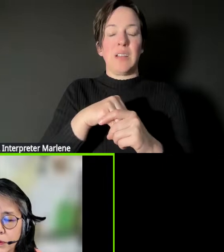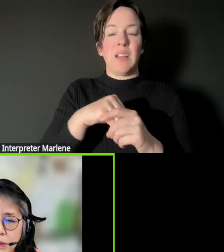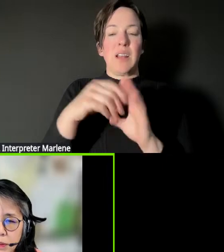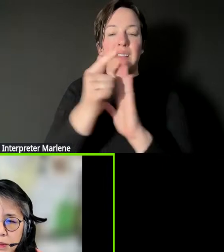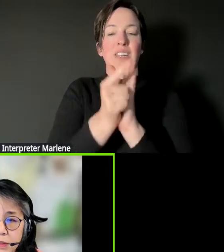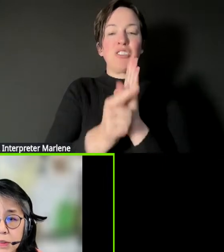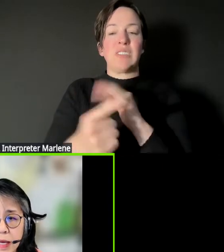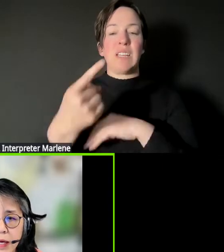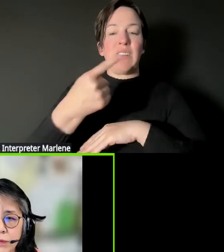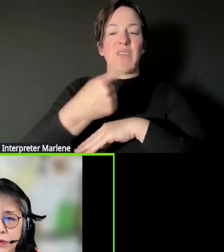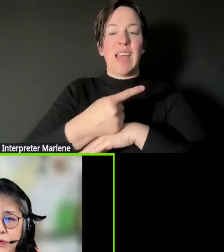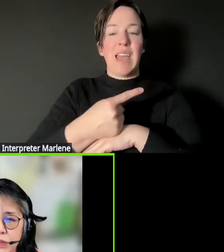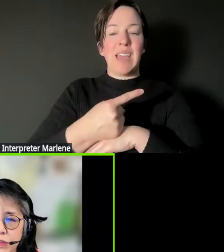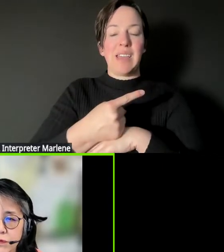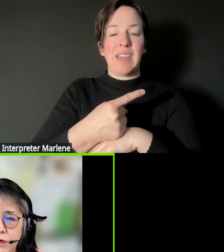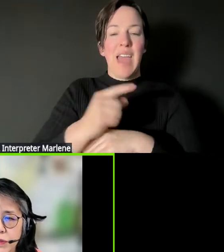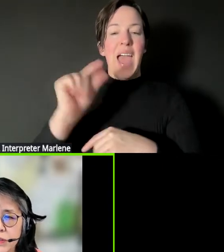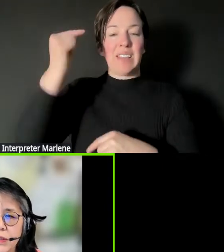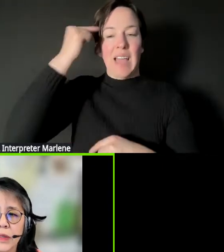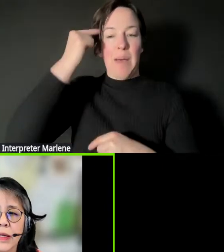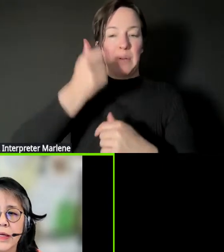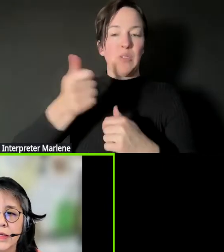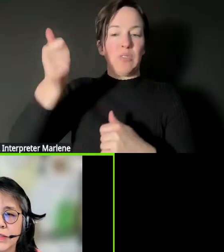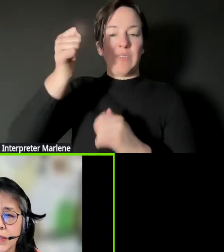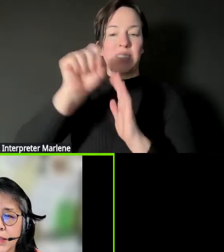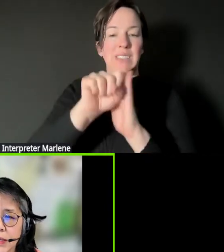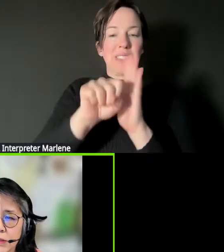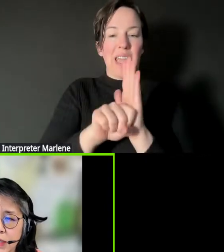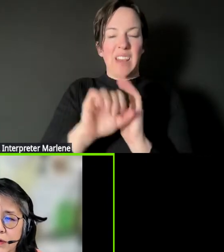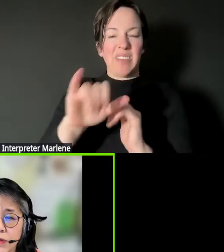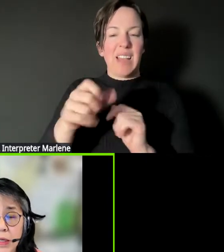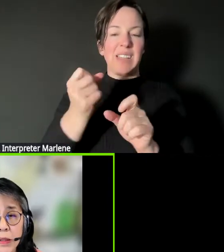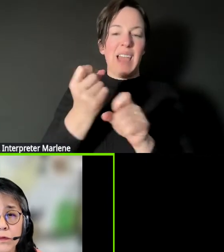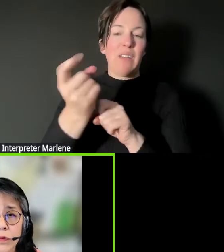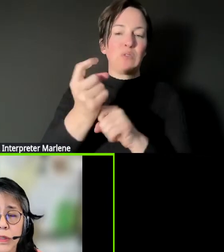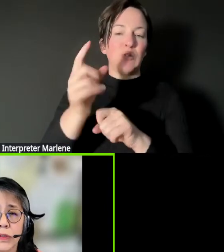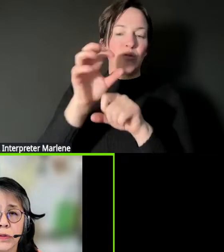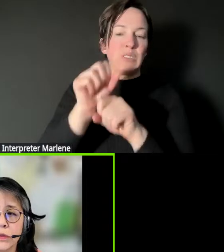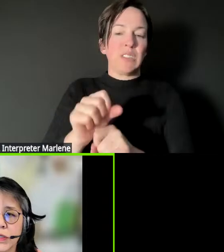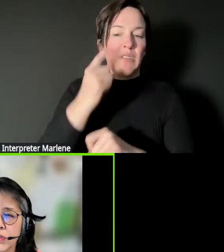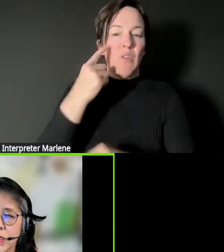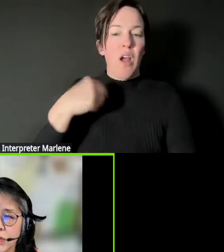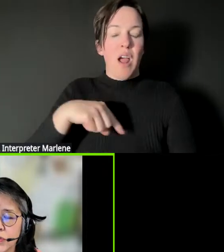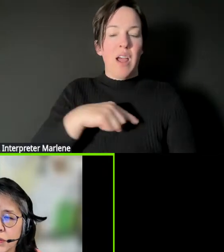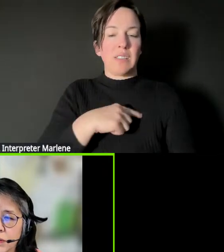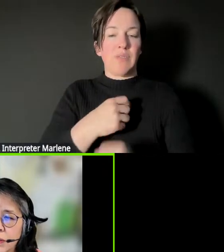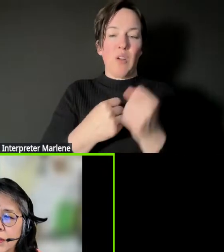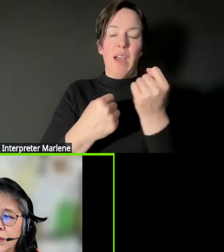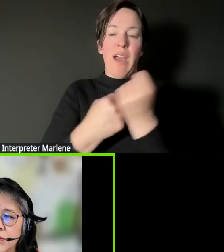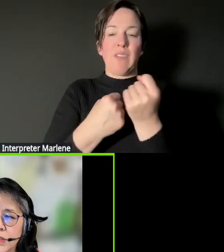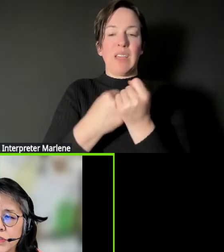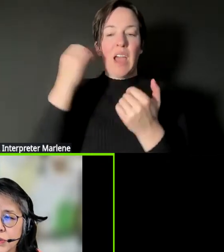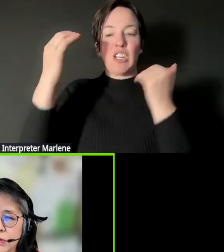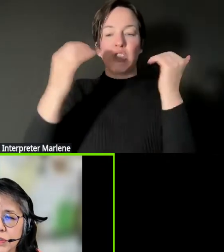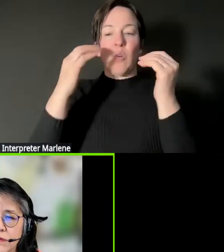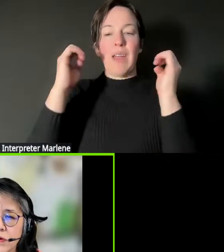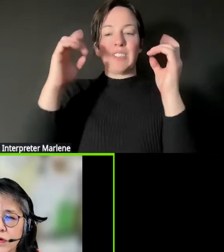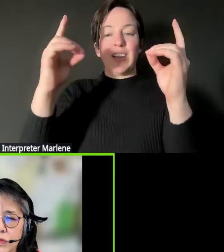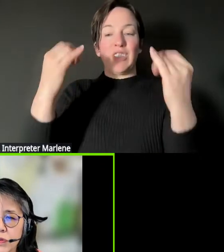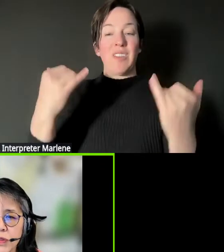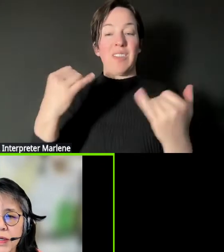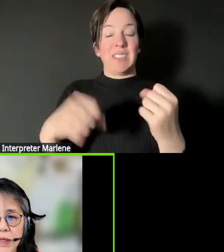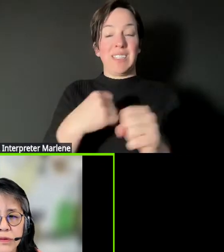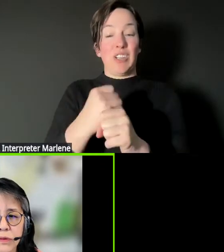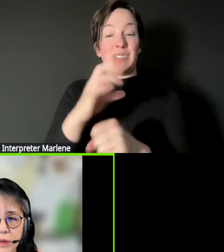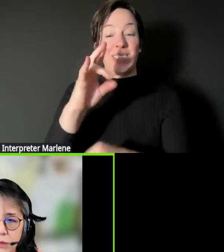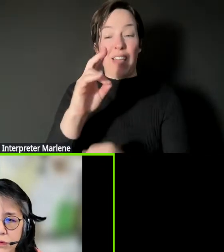capitol. It's an annual tradition for us, and it's dedicated to advocating for adult education. This year, 7 of our